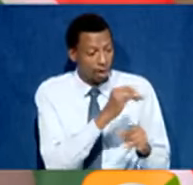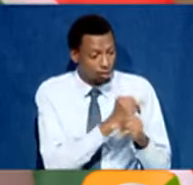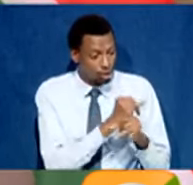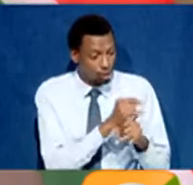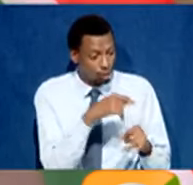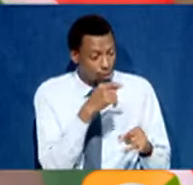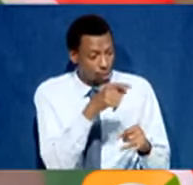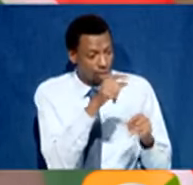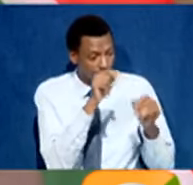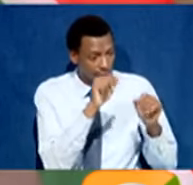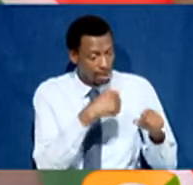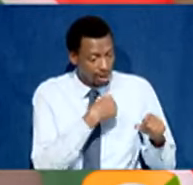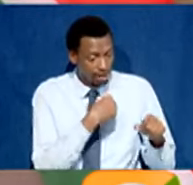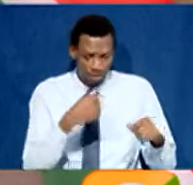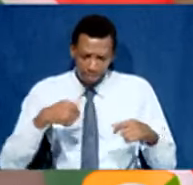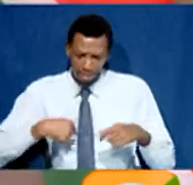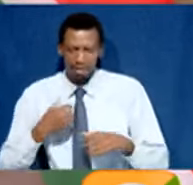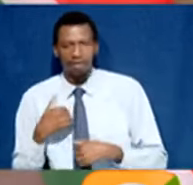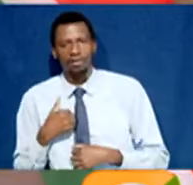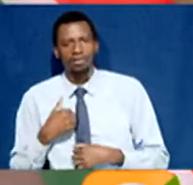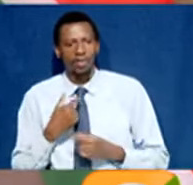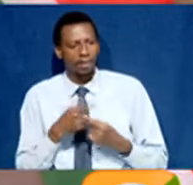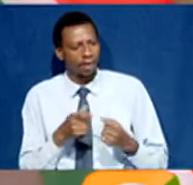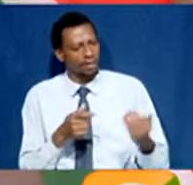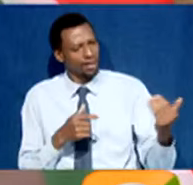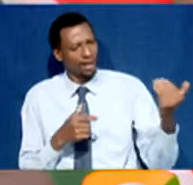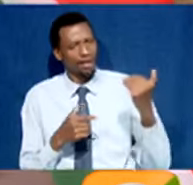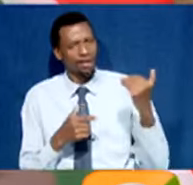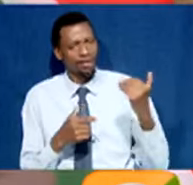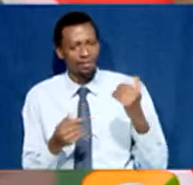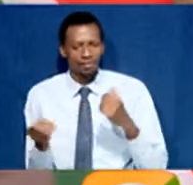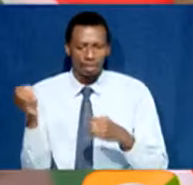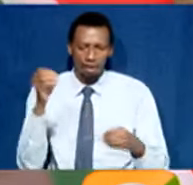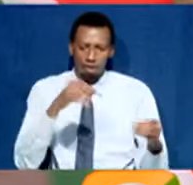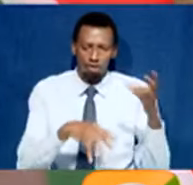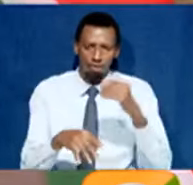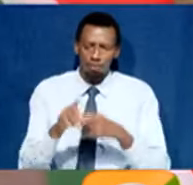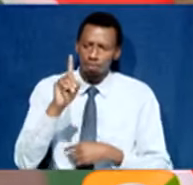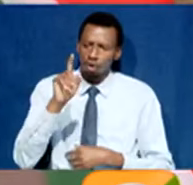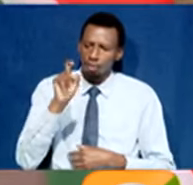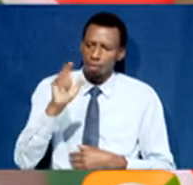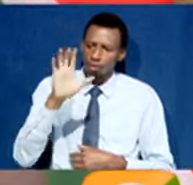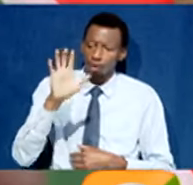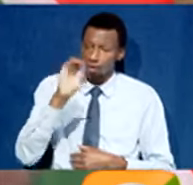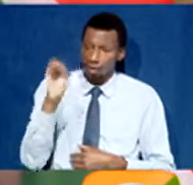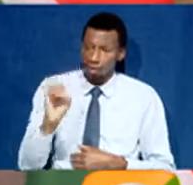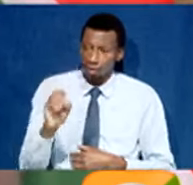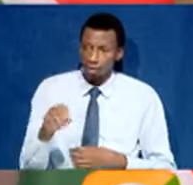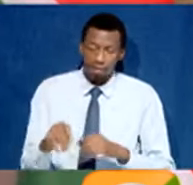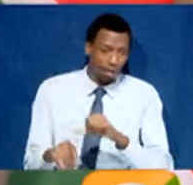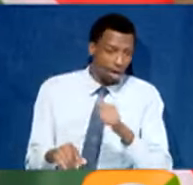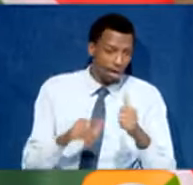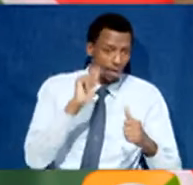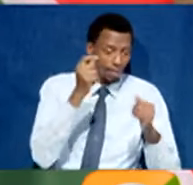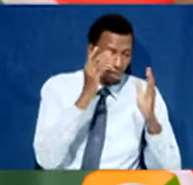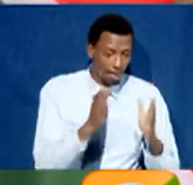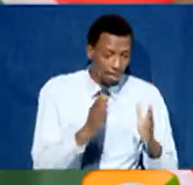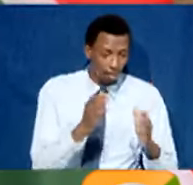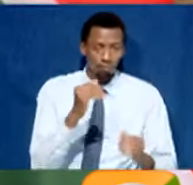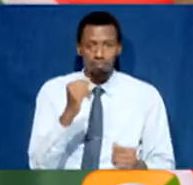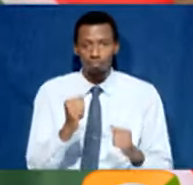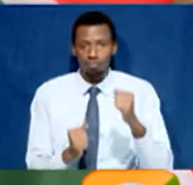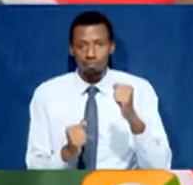But I'm being asked, contribute 1.5% so that that other Kenyan who is walking in the street can have a